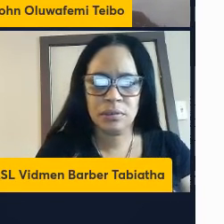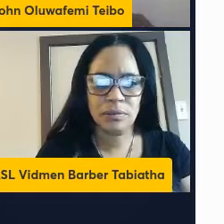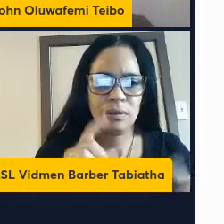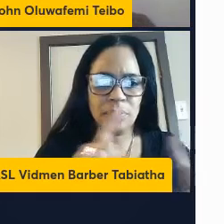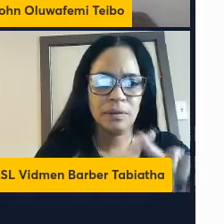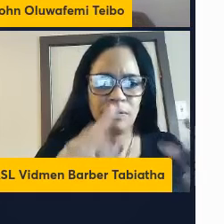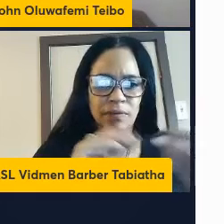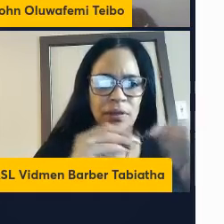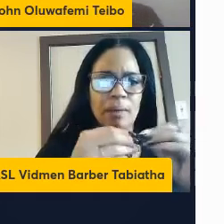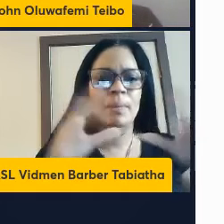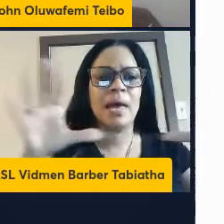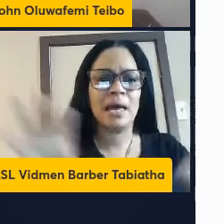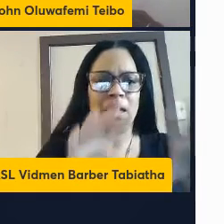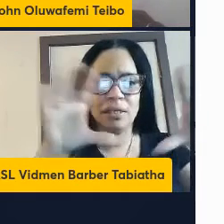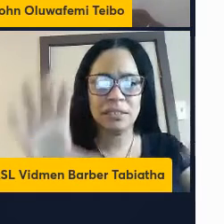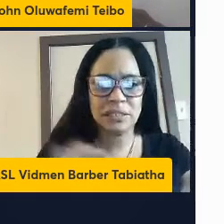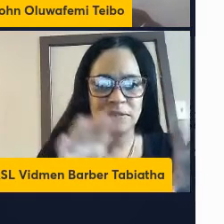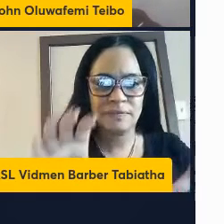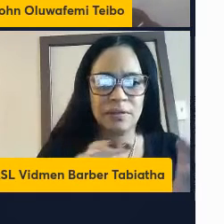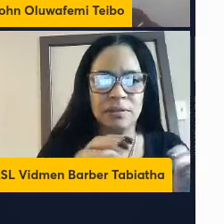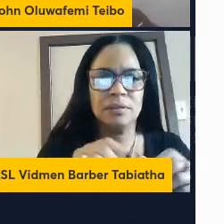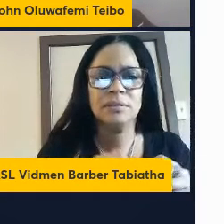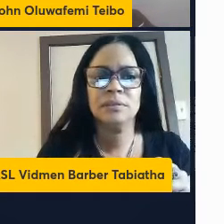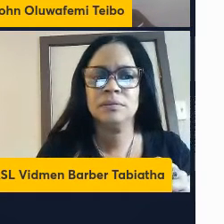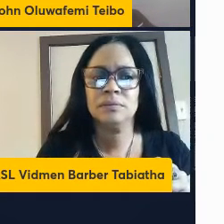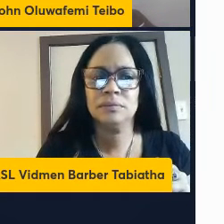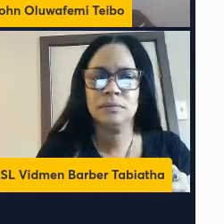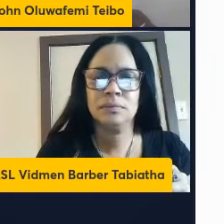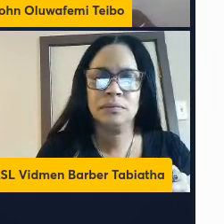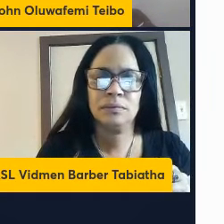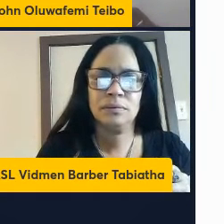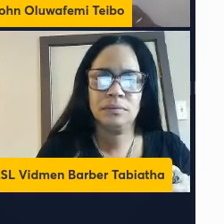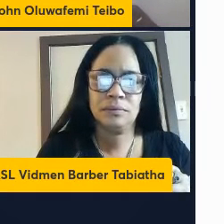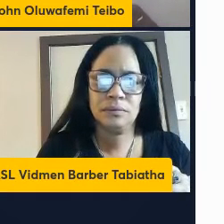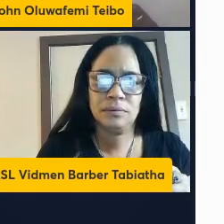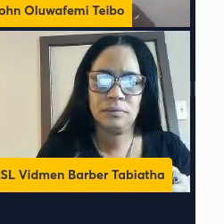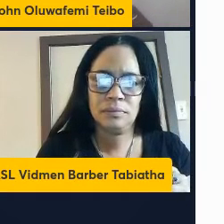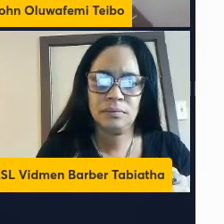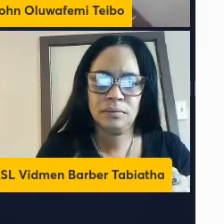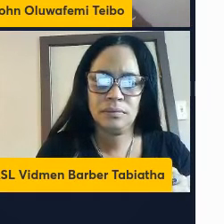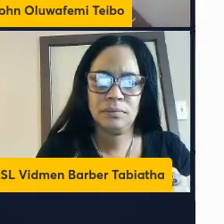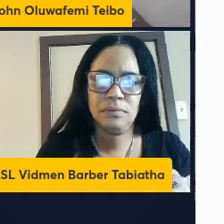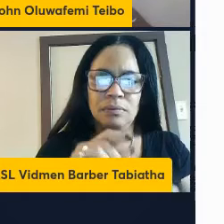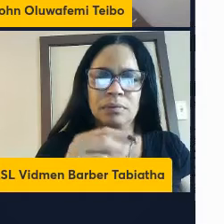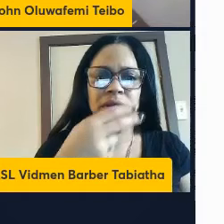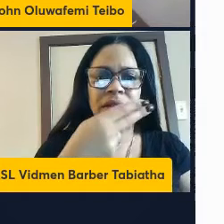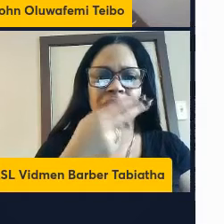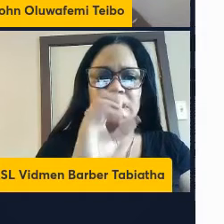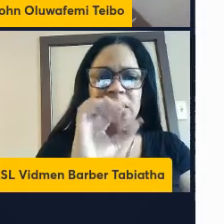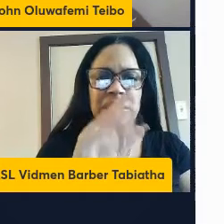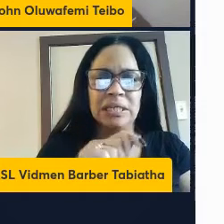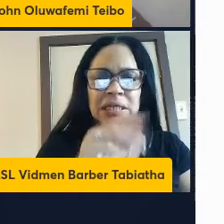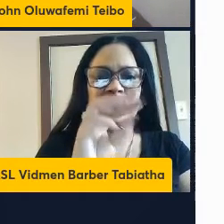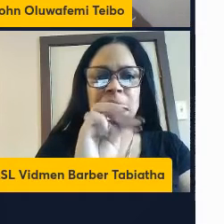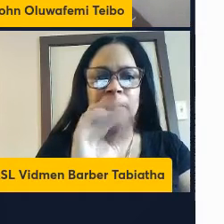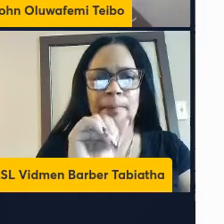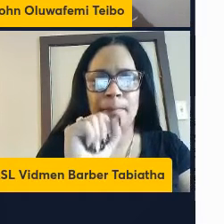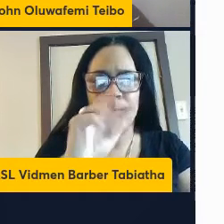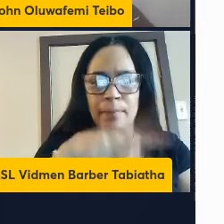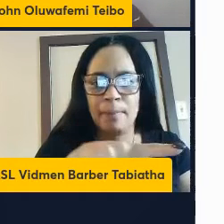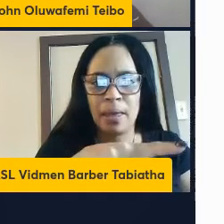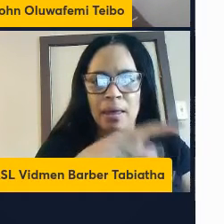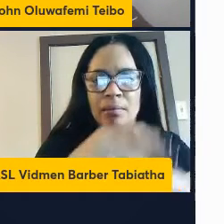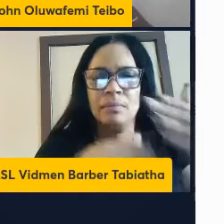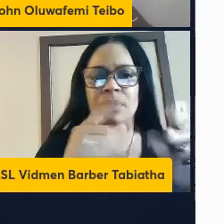activities, as well as some other specific protein activity. This is actually a heat map of the various